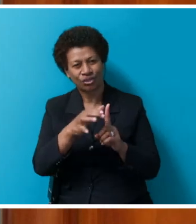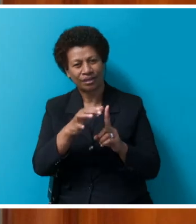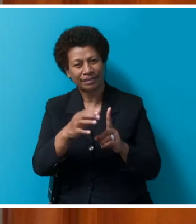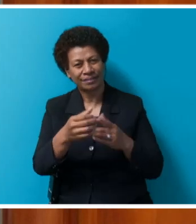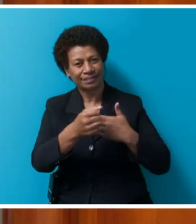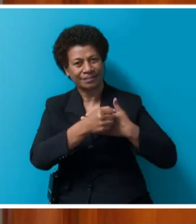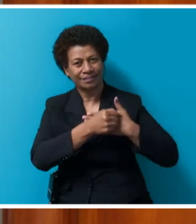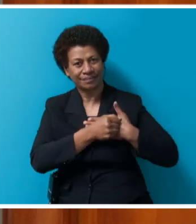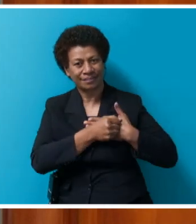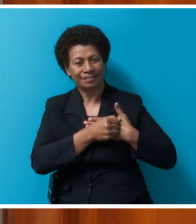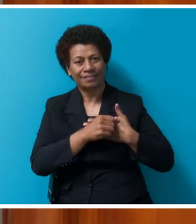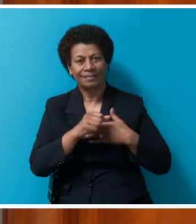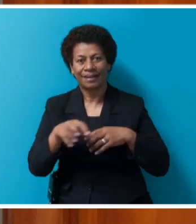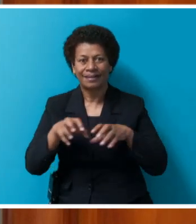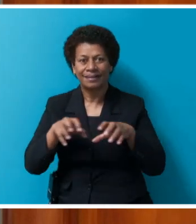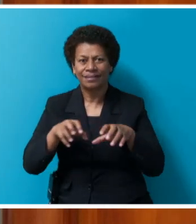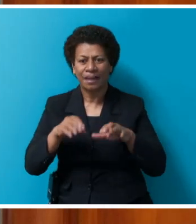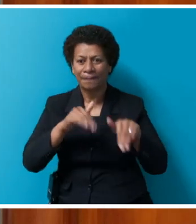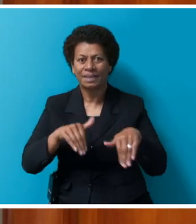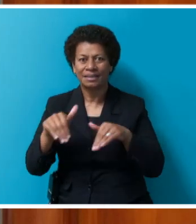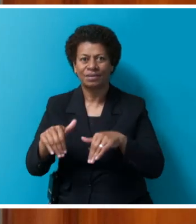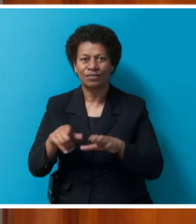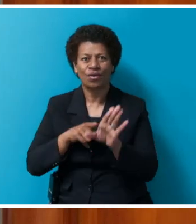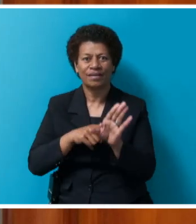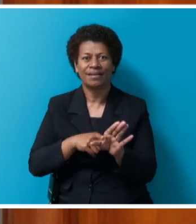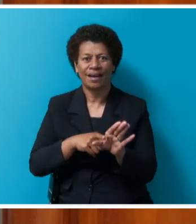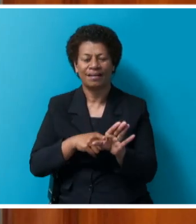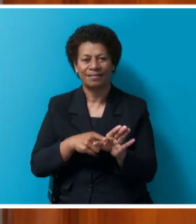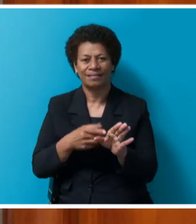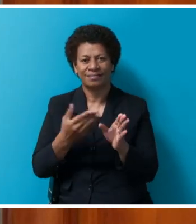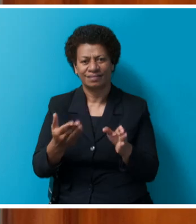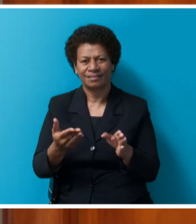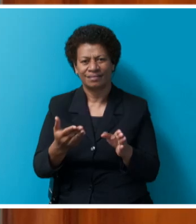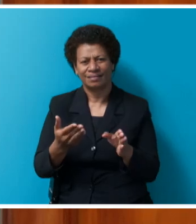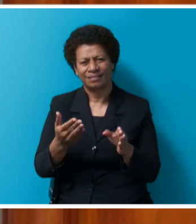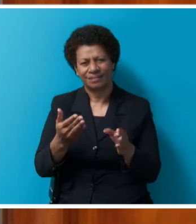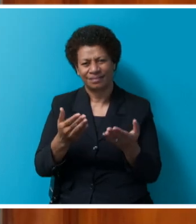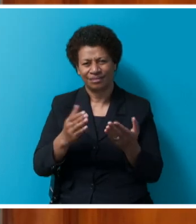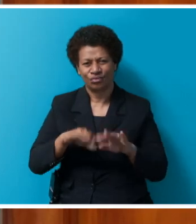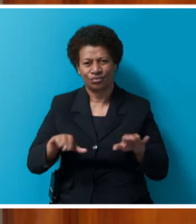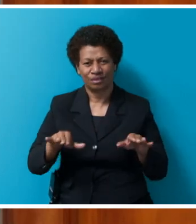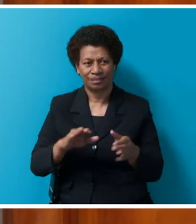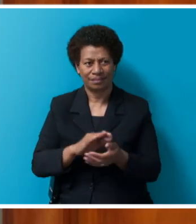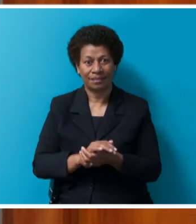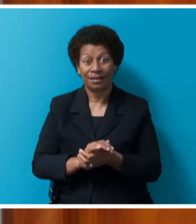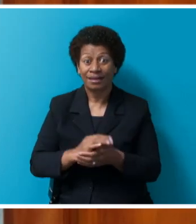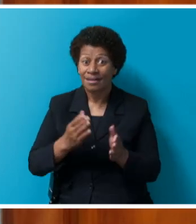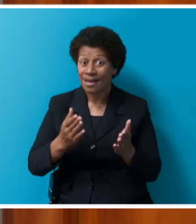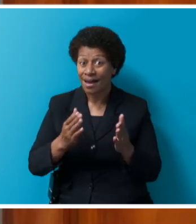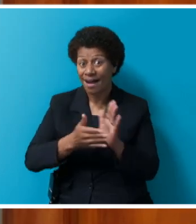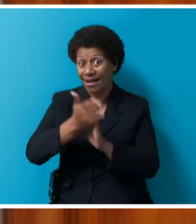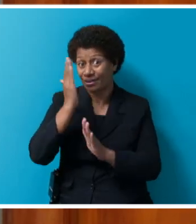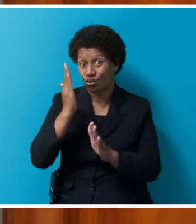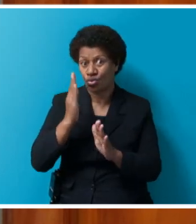active participation of our young people. Seeing the students of Ratufinao Secondary School step forward with